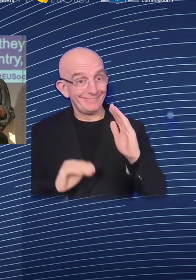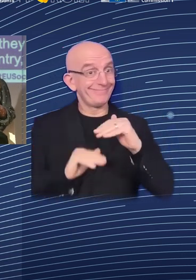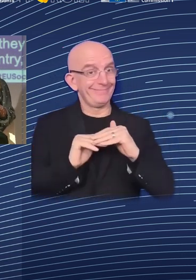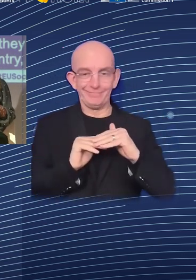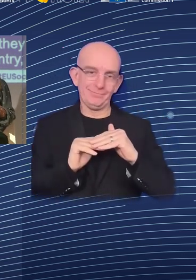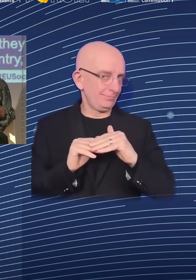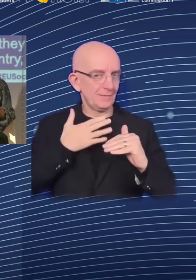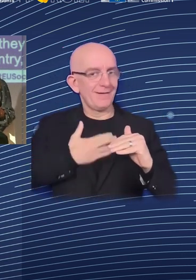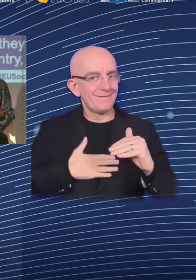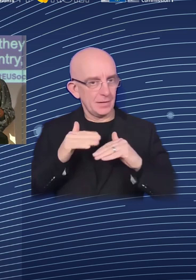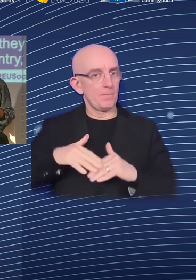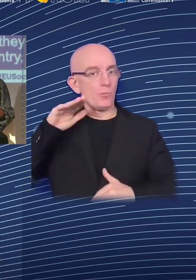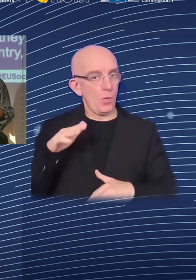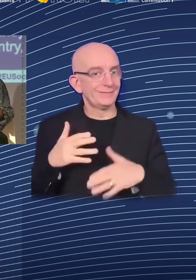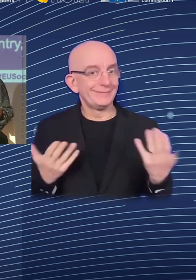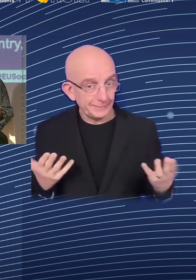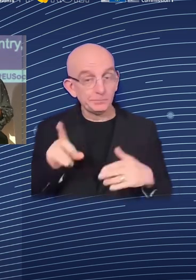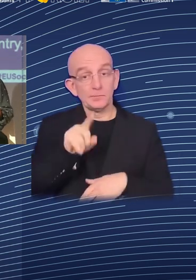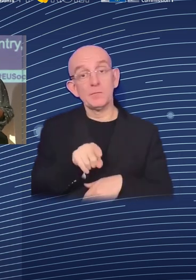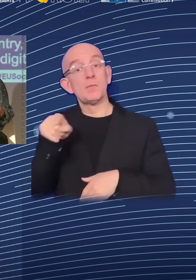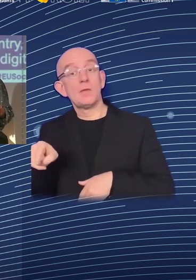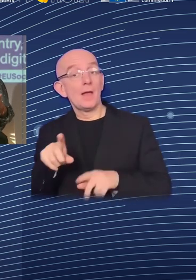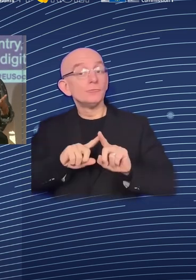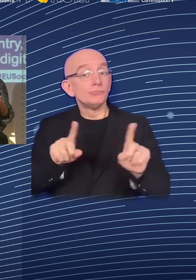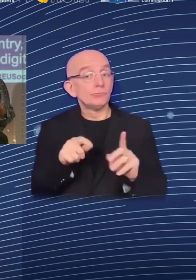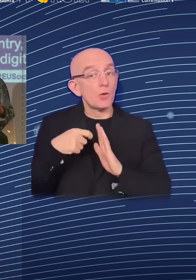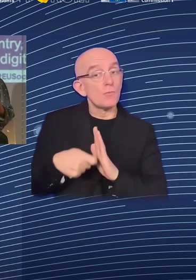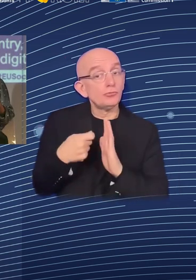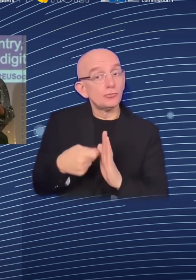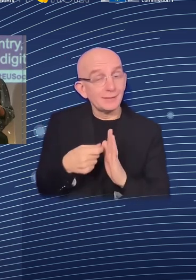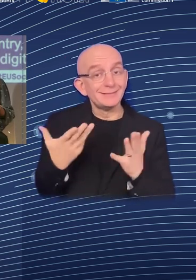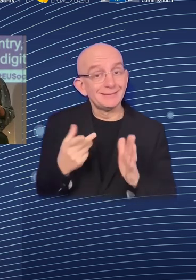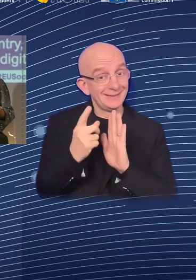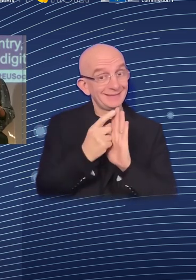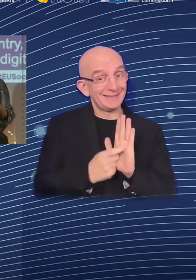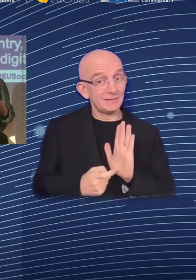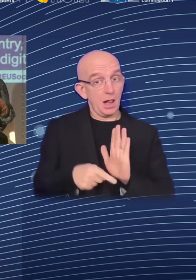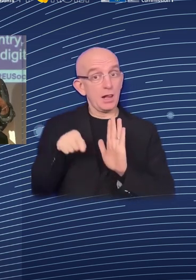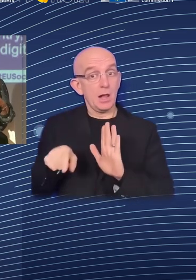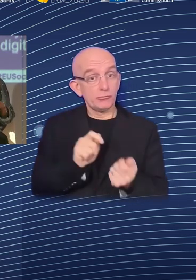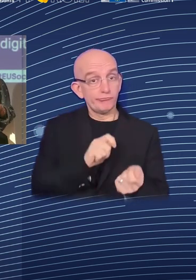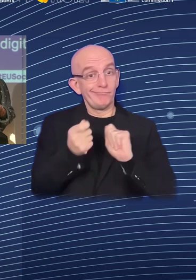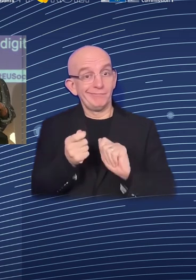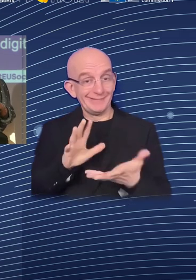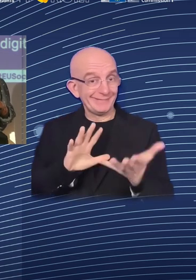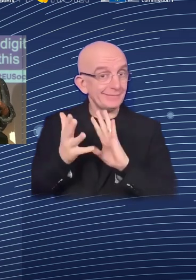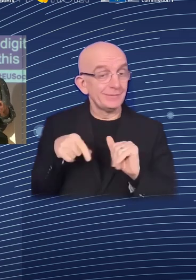Schools. And this project is here to support the school digital coordinators